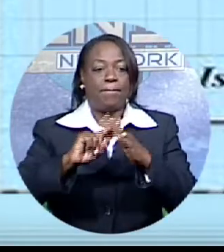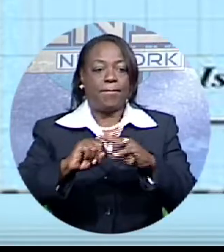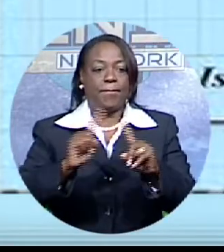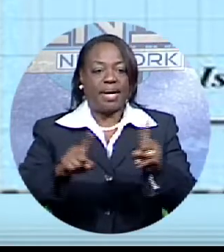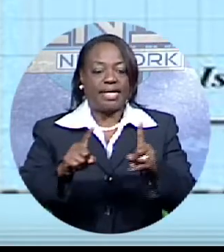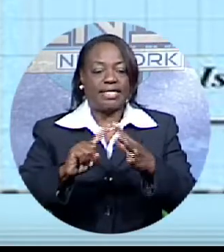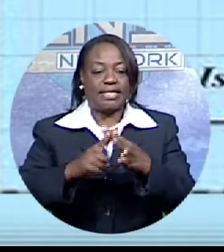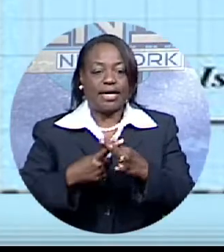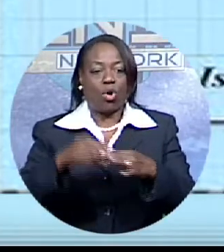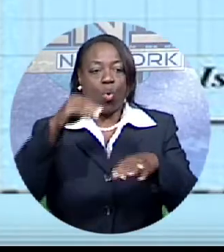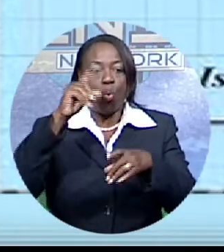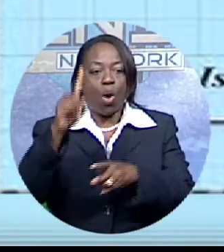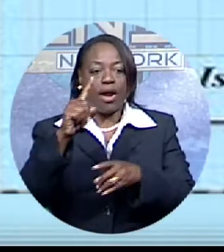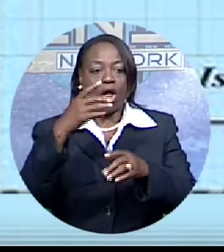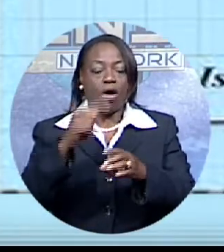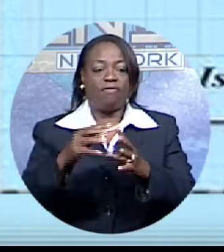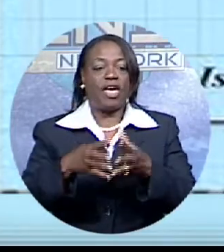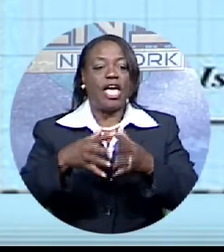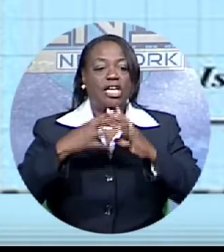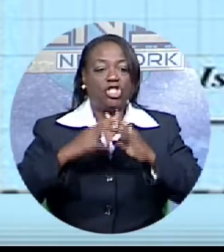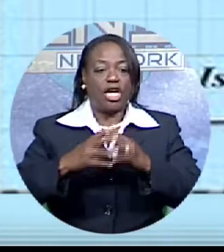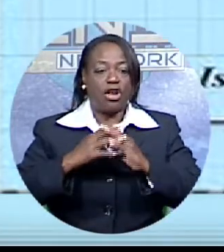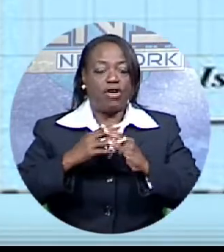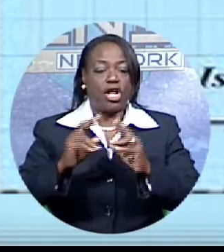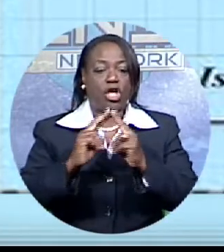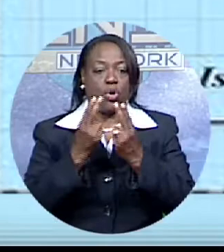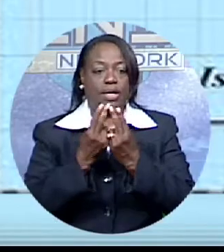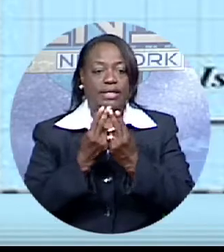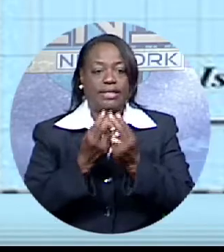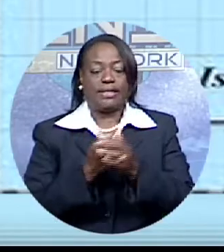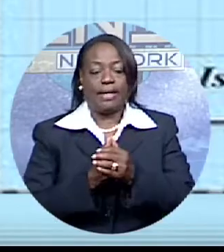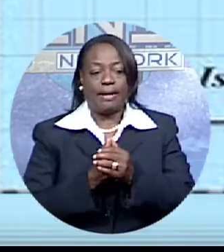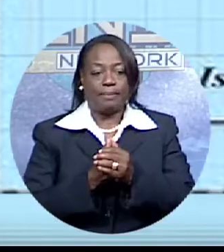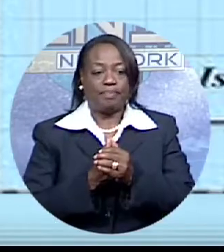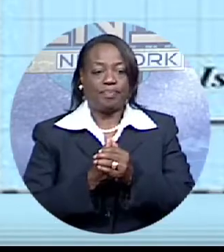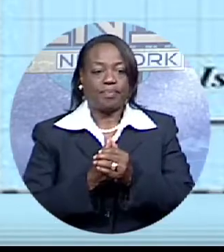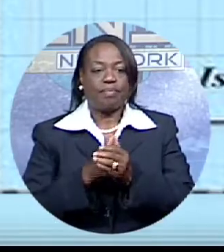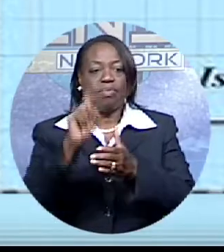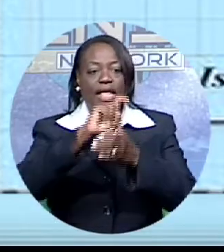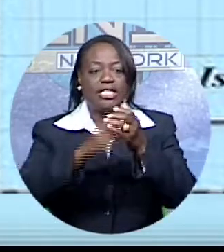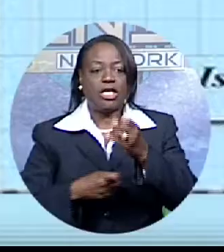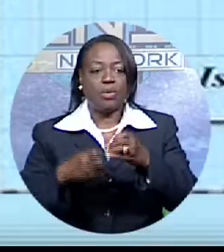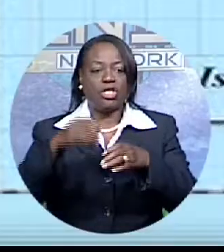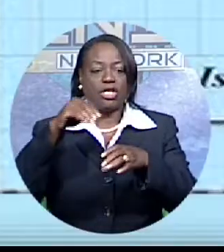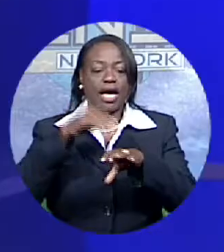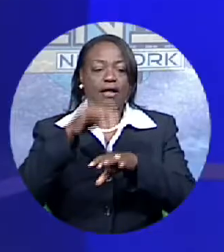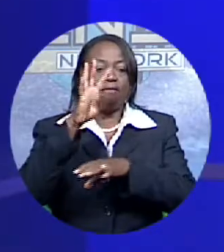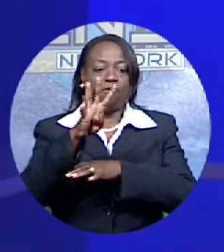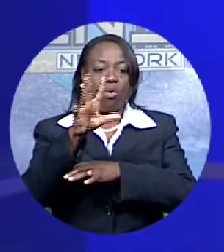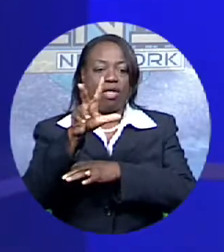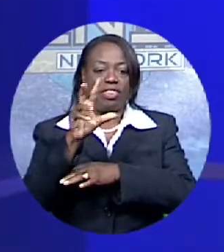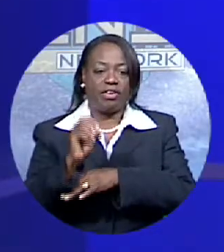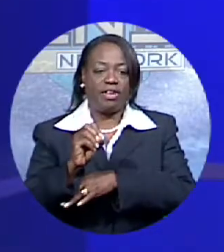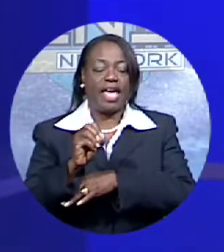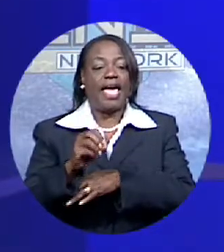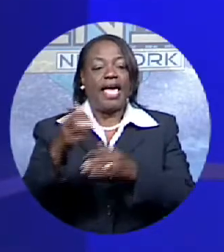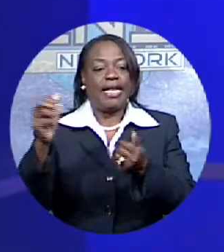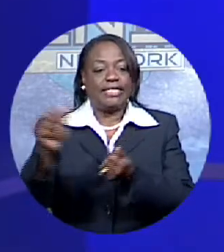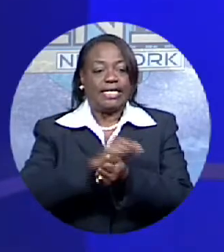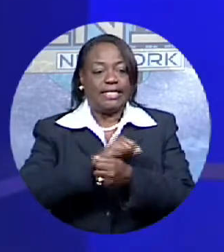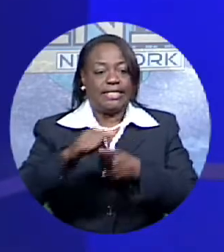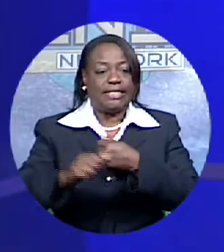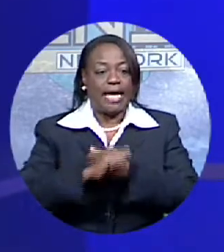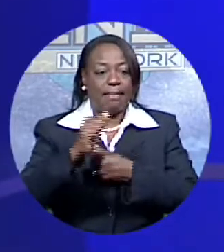units around 4:05 this morning and was extinguished around 4:30. Now, the fire, BEC noted, caused significant damage to that